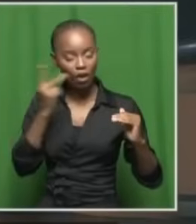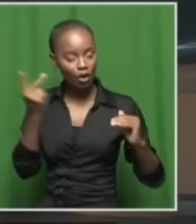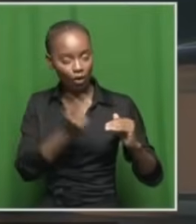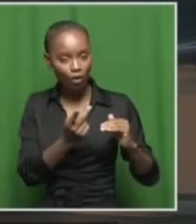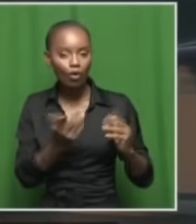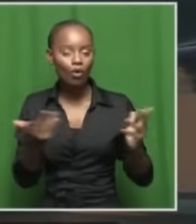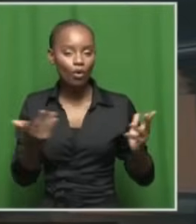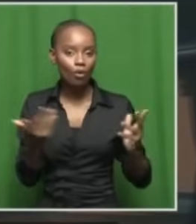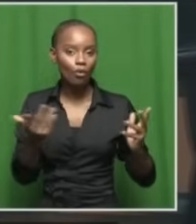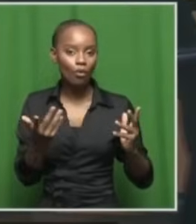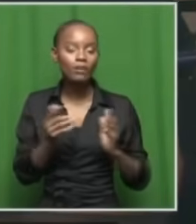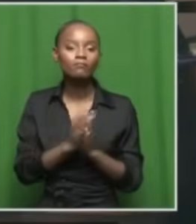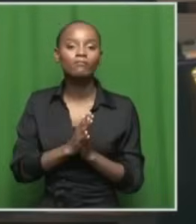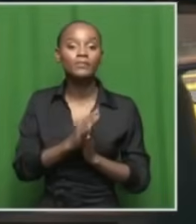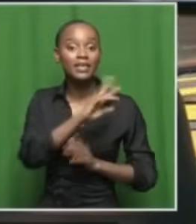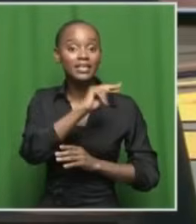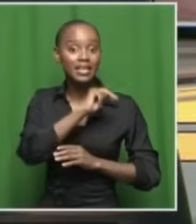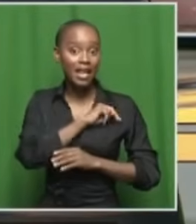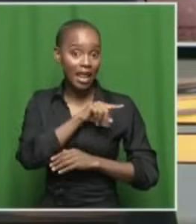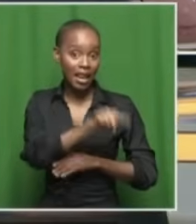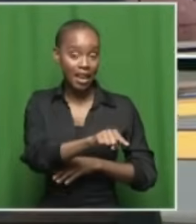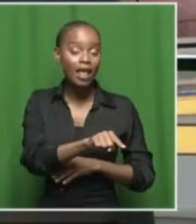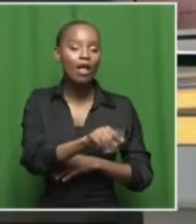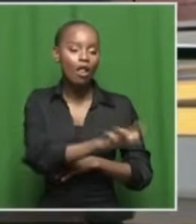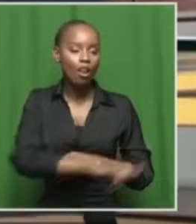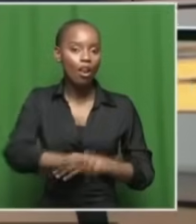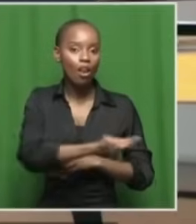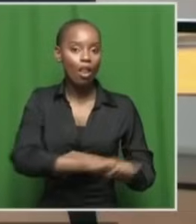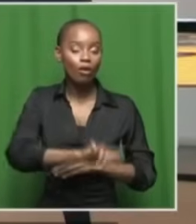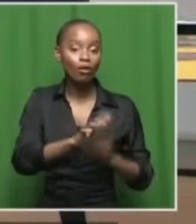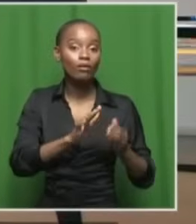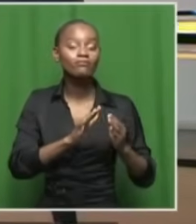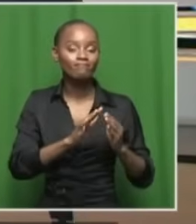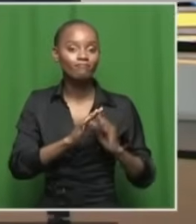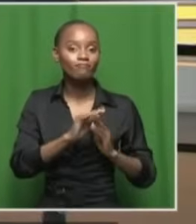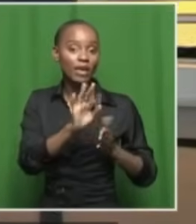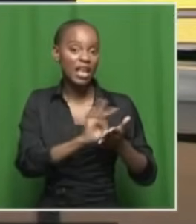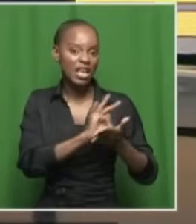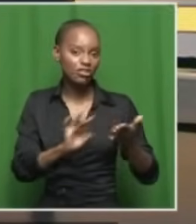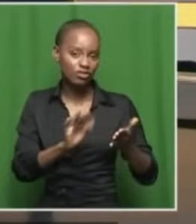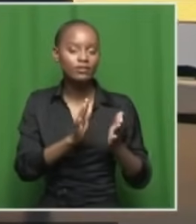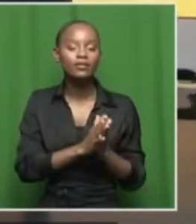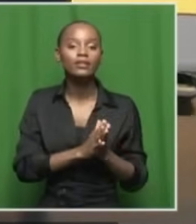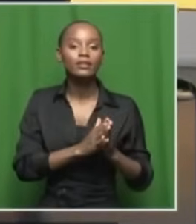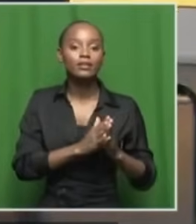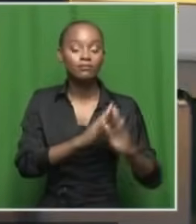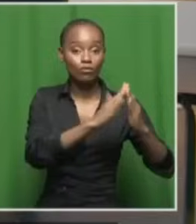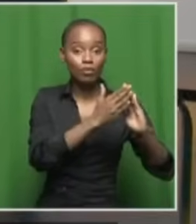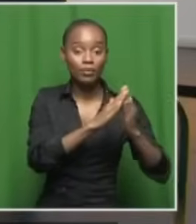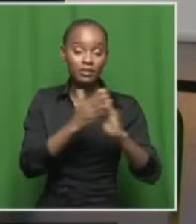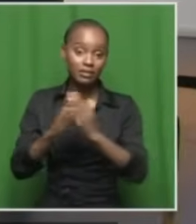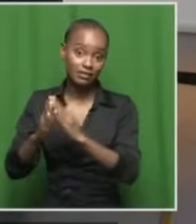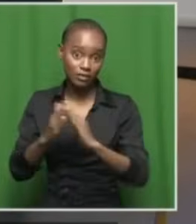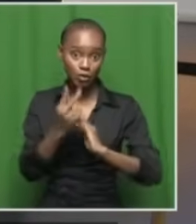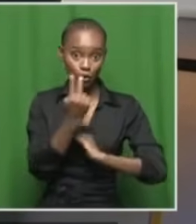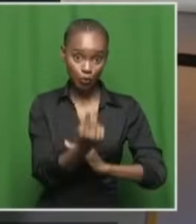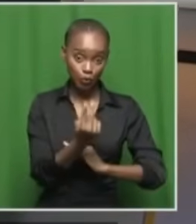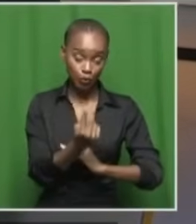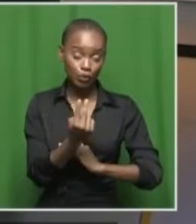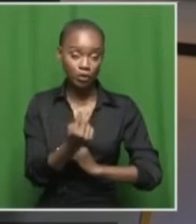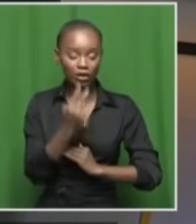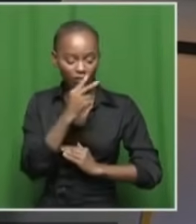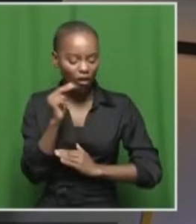two by-elections in KwaZulu-Natal, Abaqulusi and Umkhonto, it would seem as though, and you